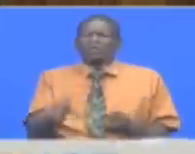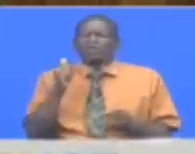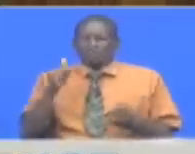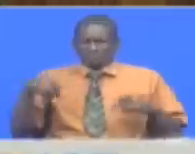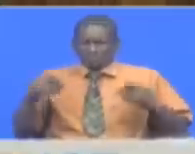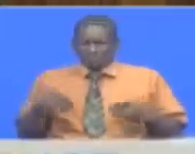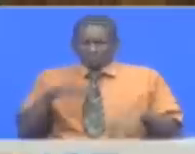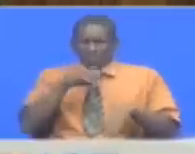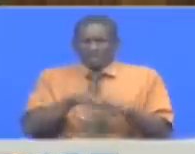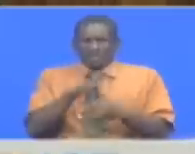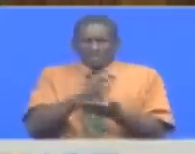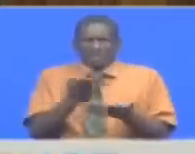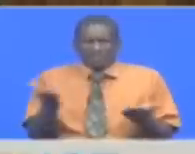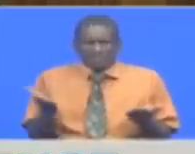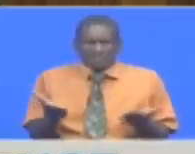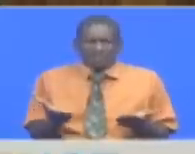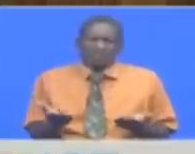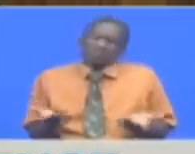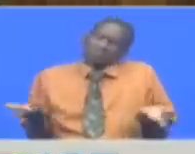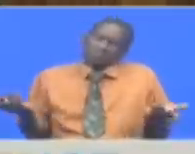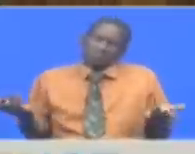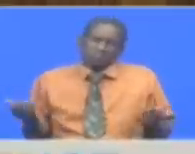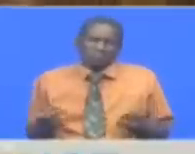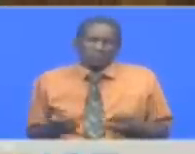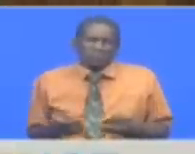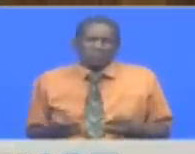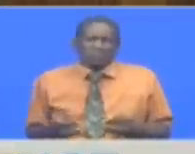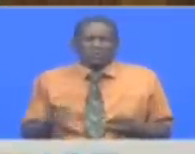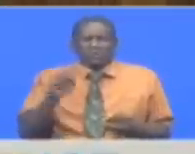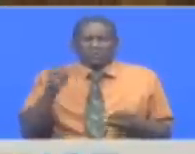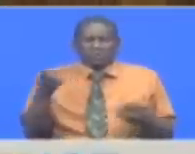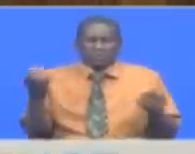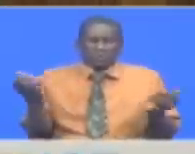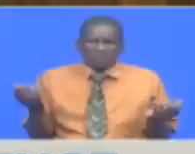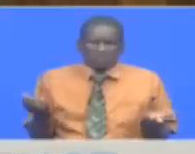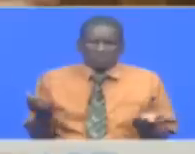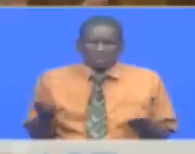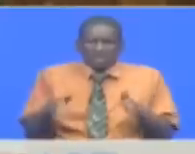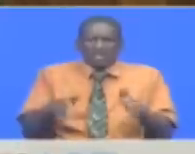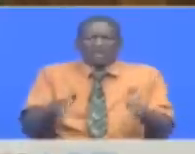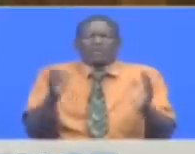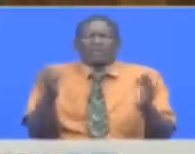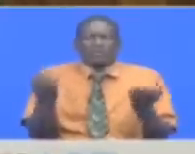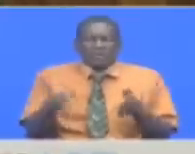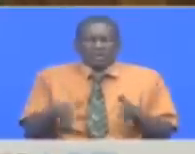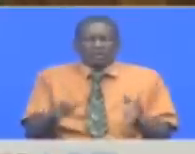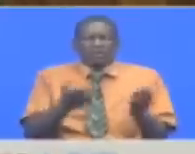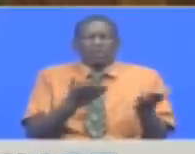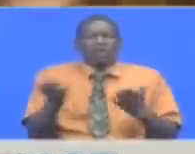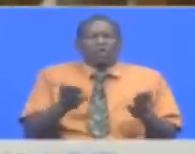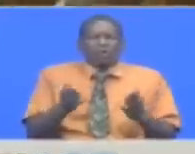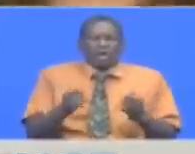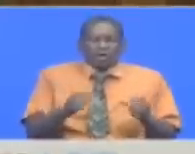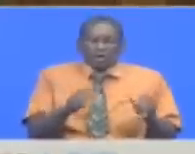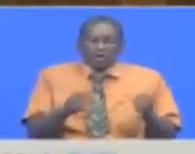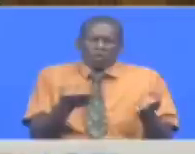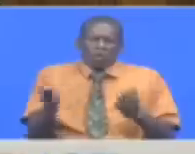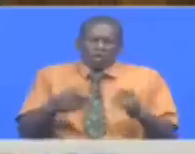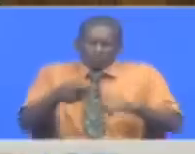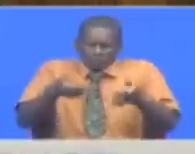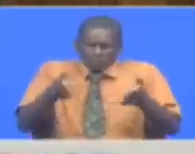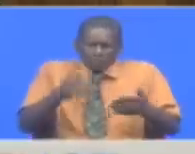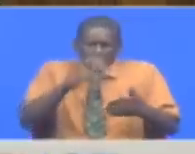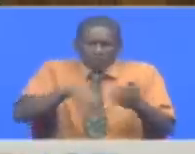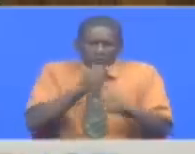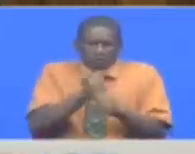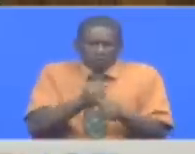much more a cohesive society. So in terms of where do we go from here? Well, I'm